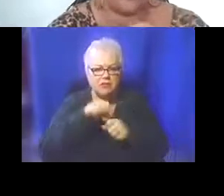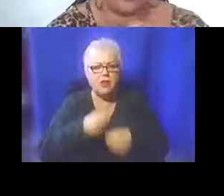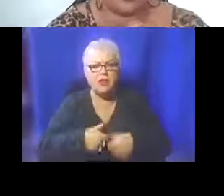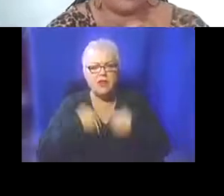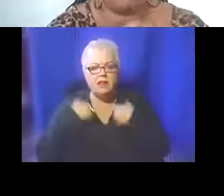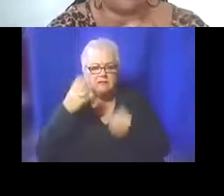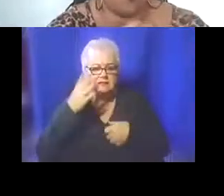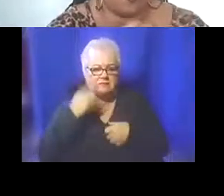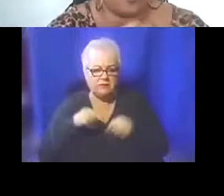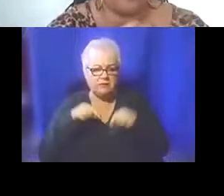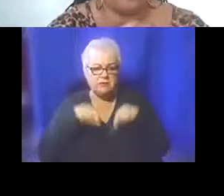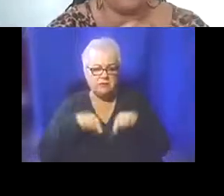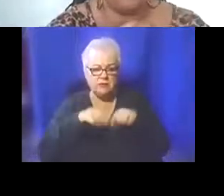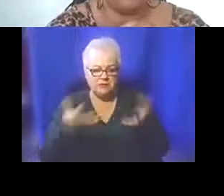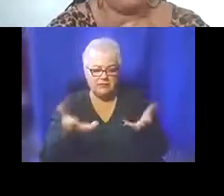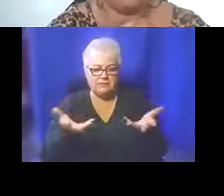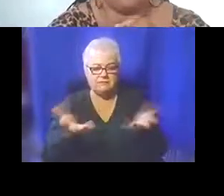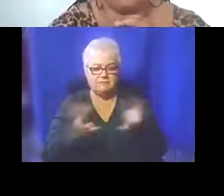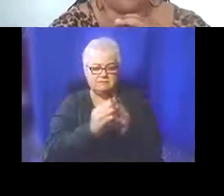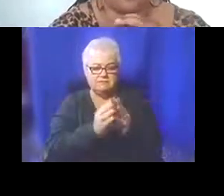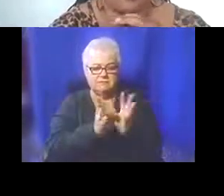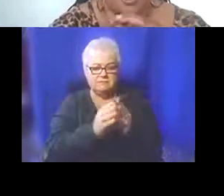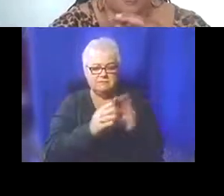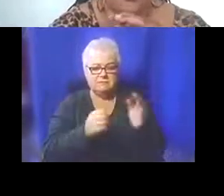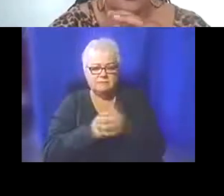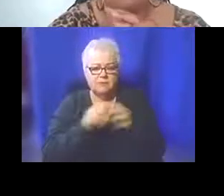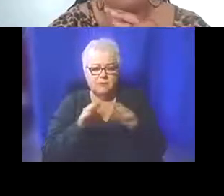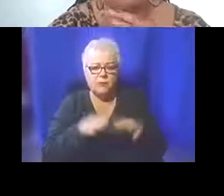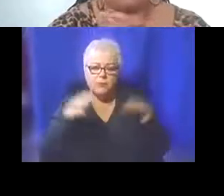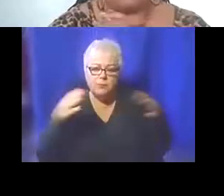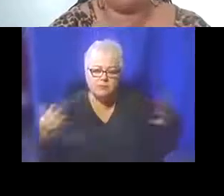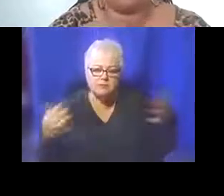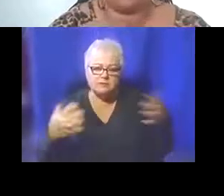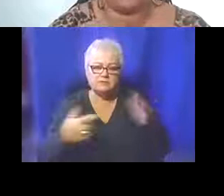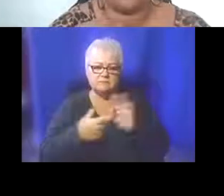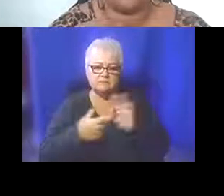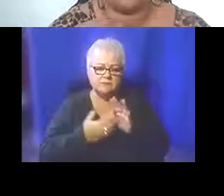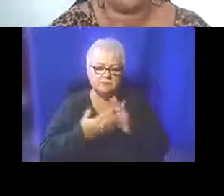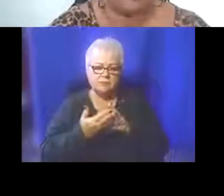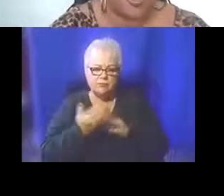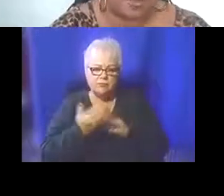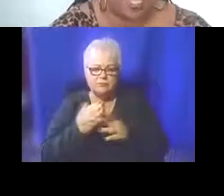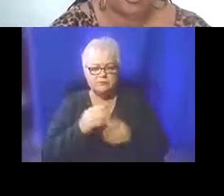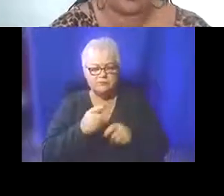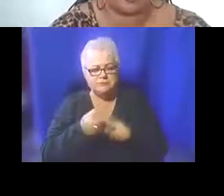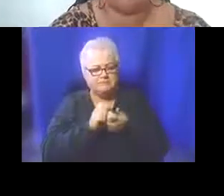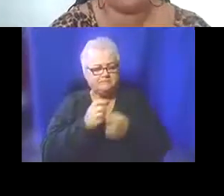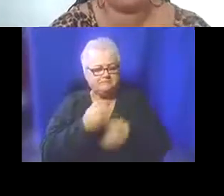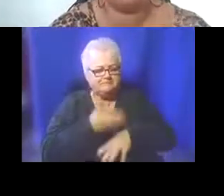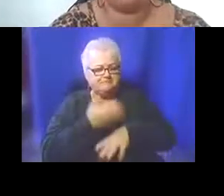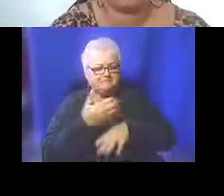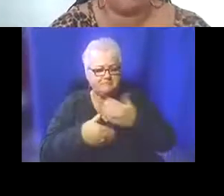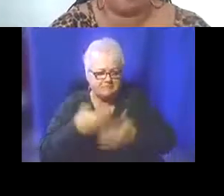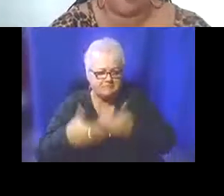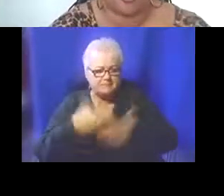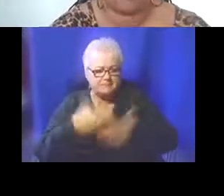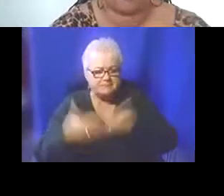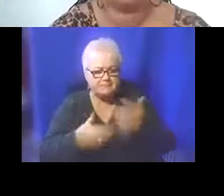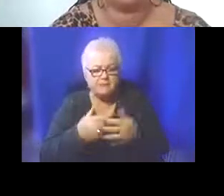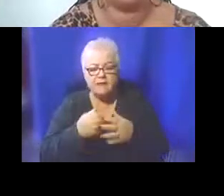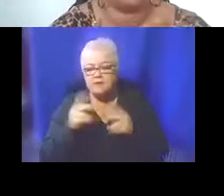space. Be open, push through your growing edge. Remember that everyone in this space is coming from